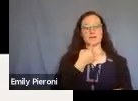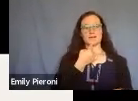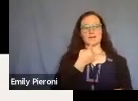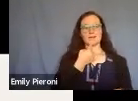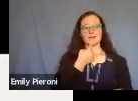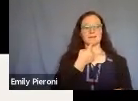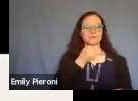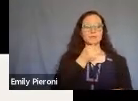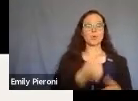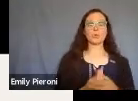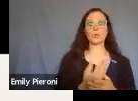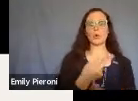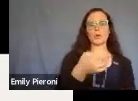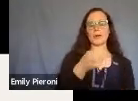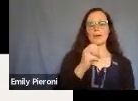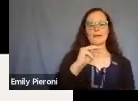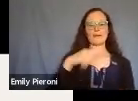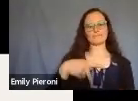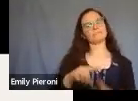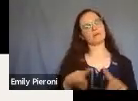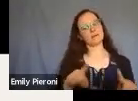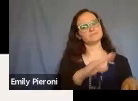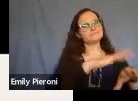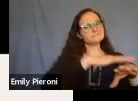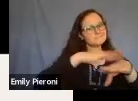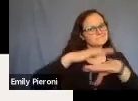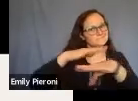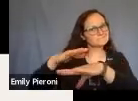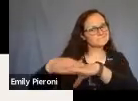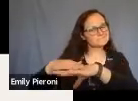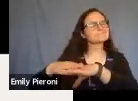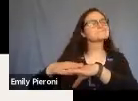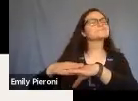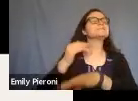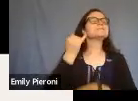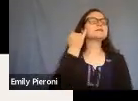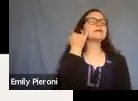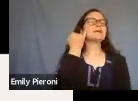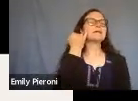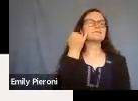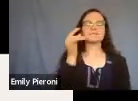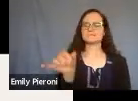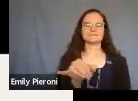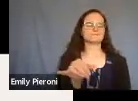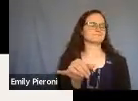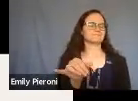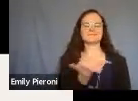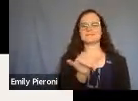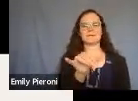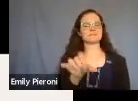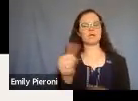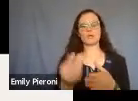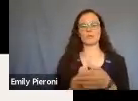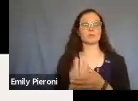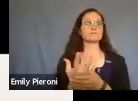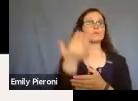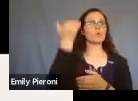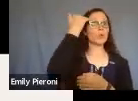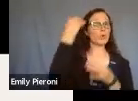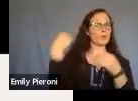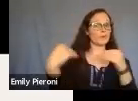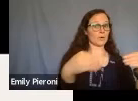hemp. I will caution that, you know, it's like any other crop you're looking at, make sure you know what the market is,